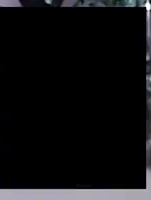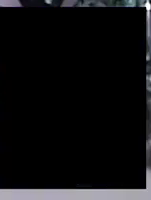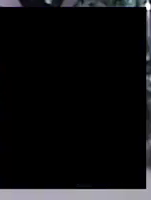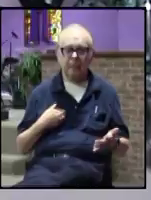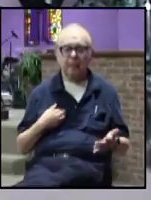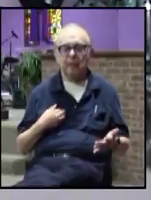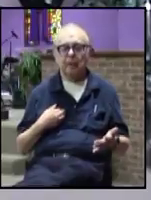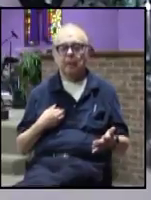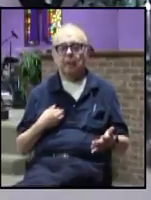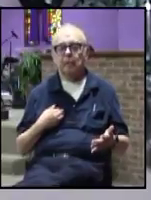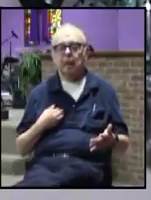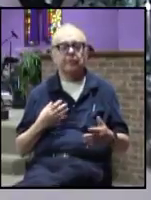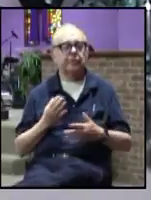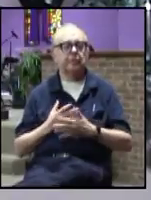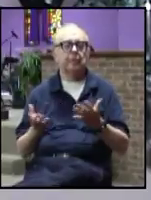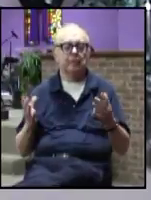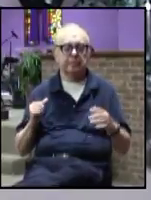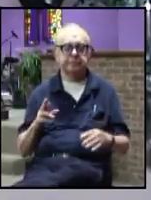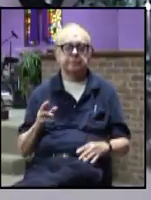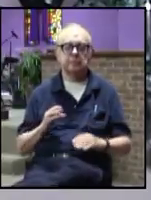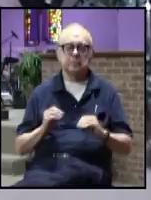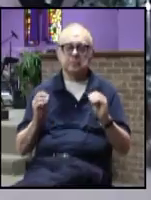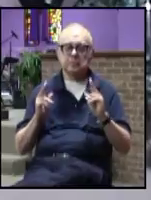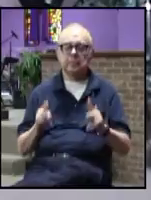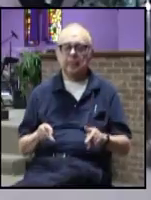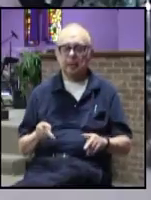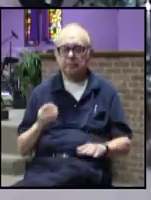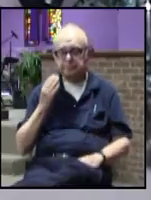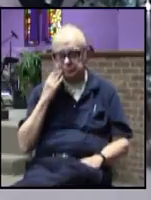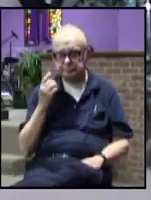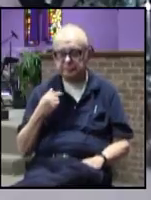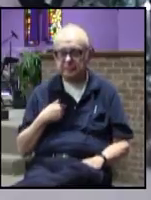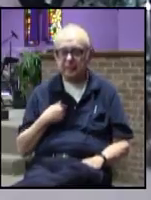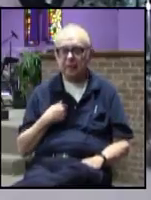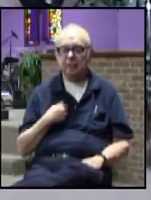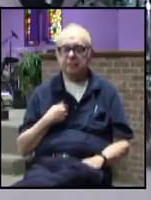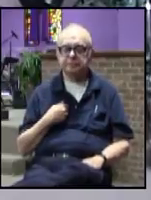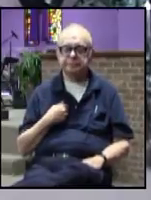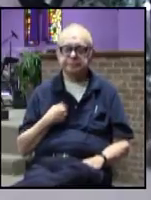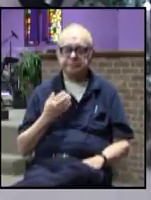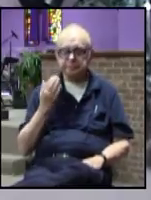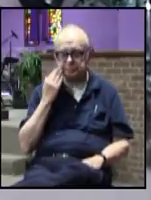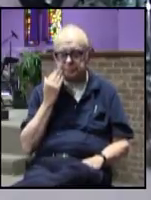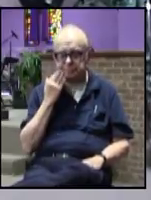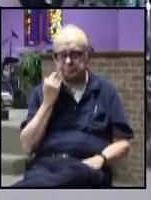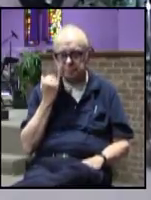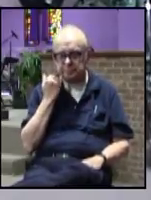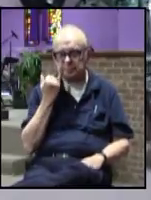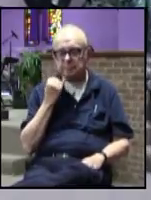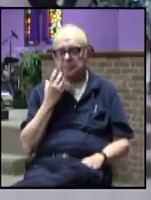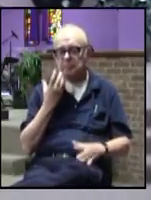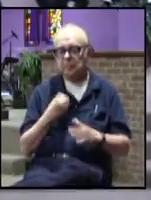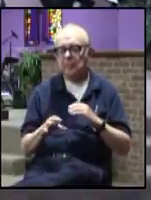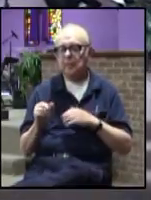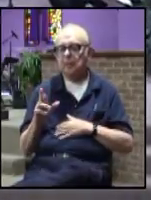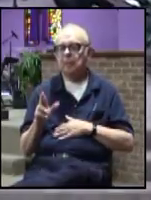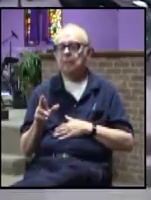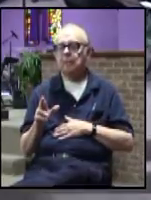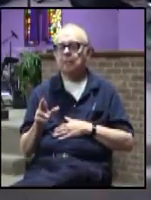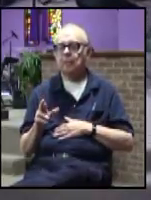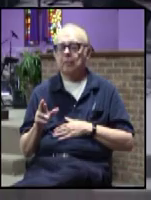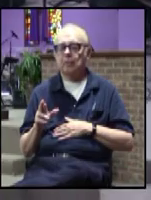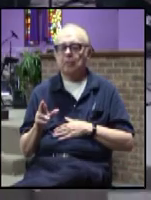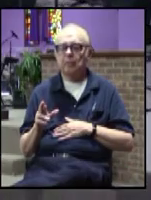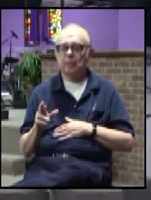clothes? Do I have a in my car so nobody will know that it's me, because I know that if I get out of this